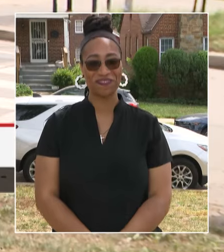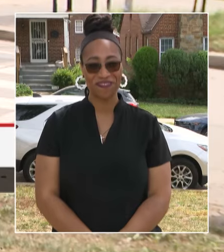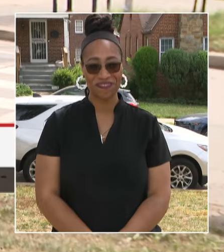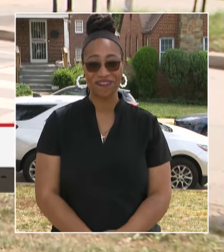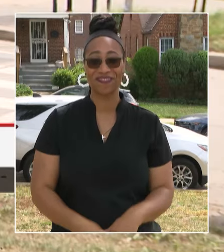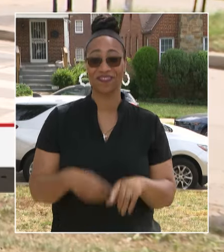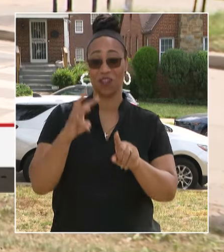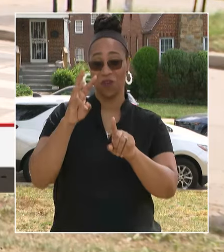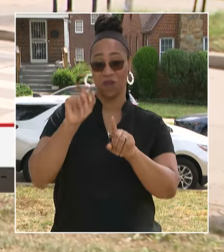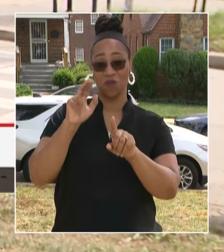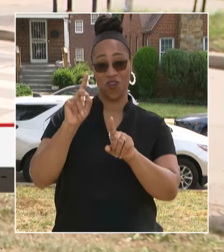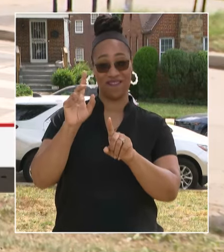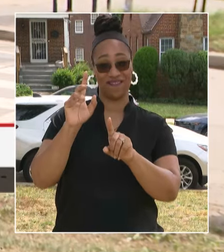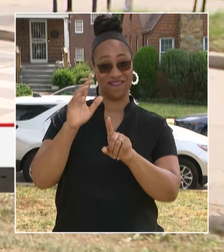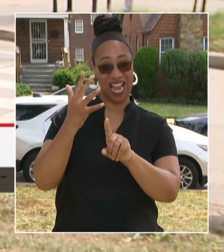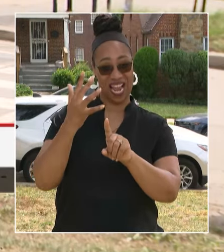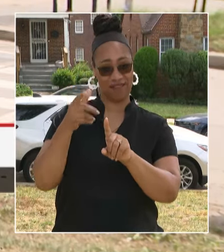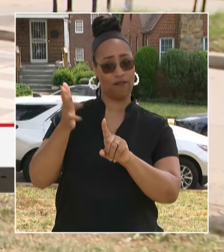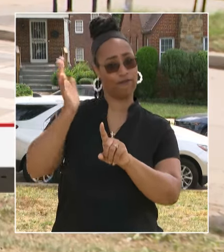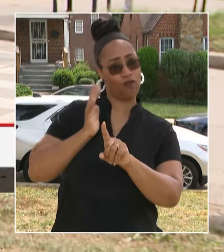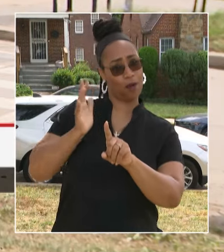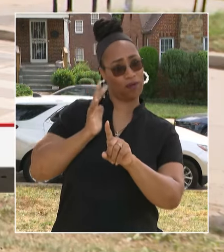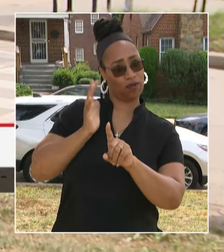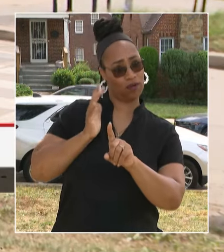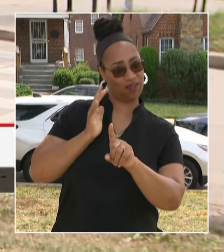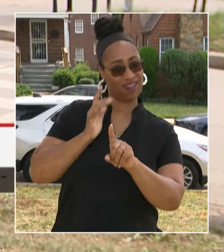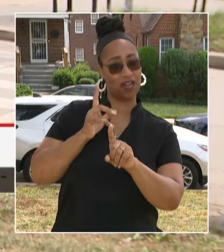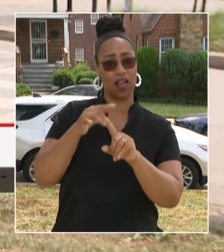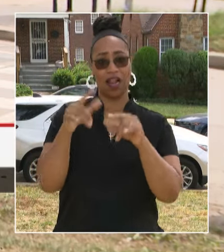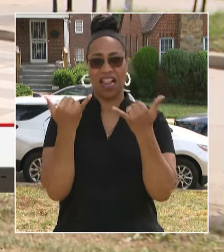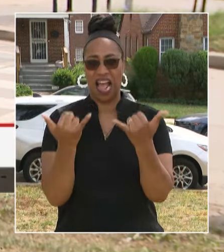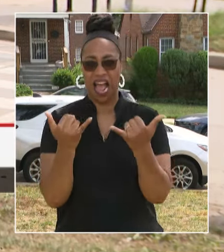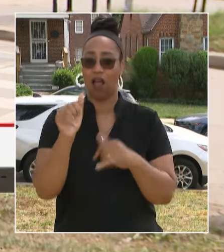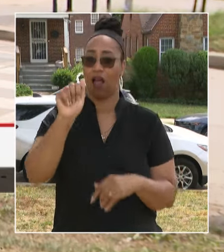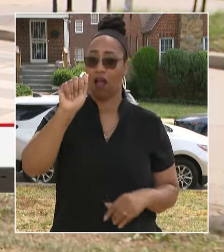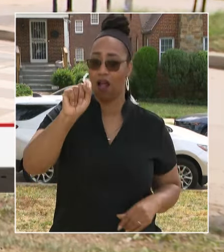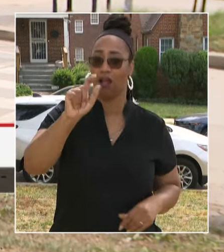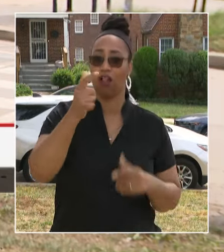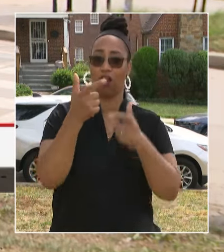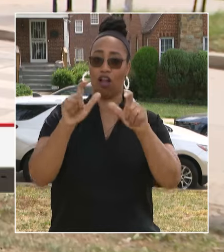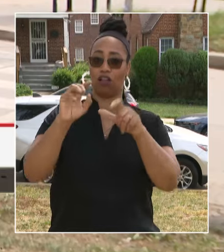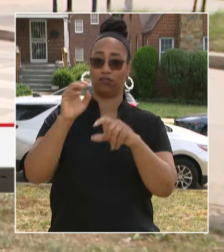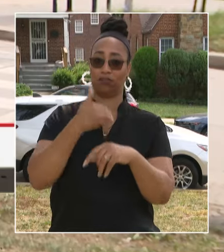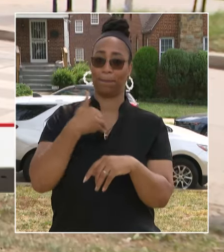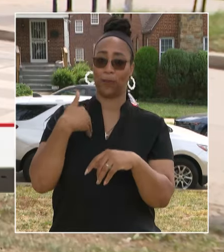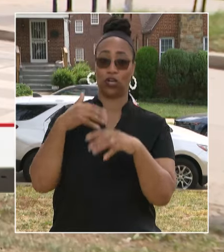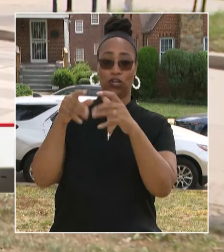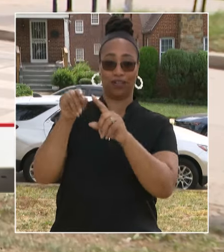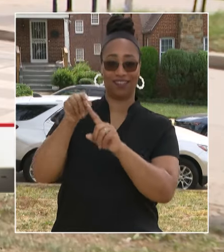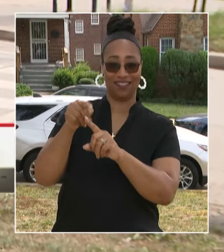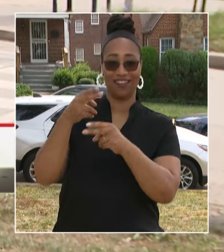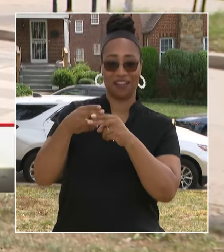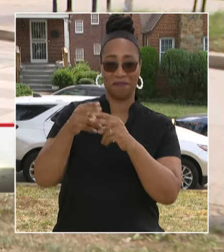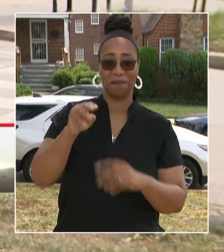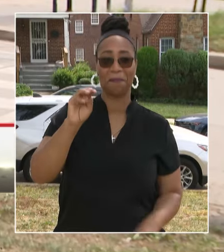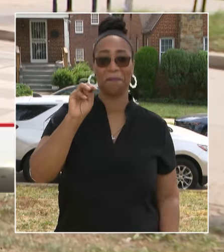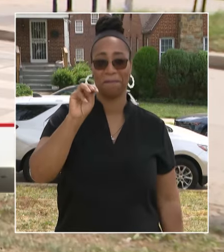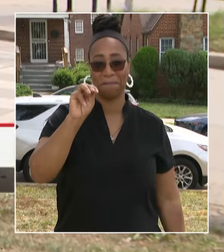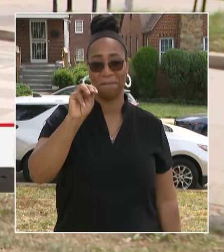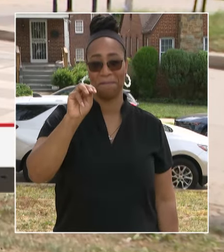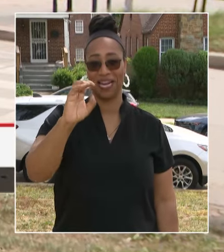I do want to acknowledge members of his team and acknowledge that we had a conversation. And the only reason why he is not here today is because he has a